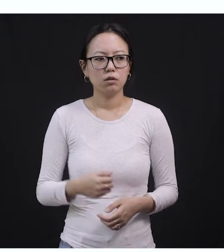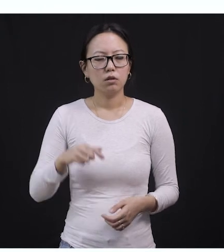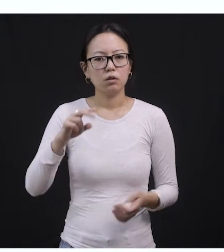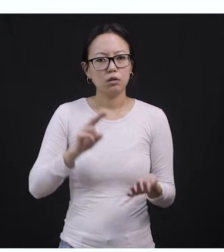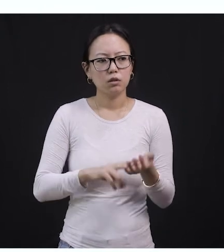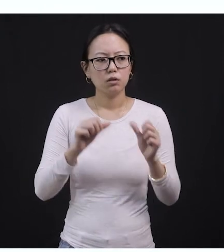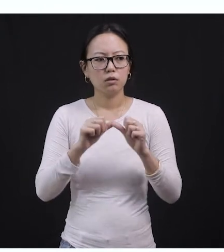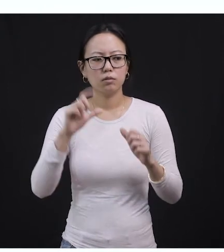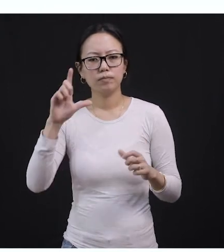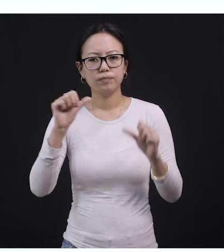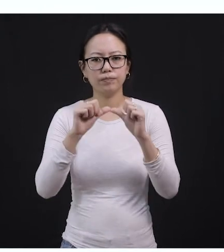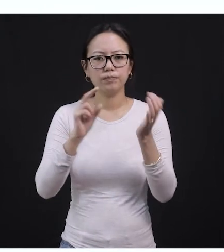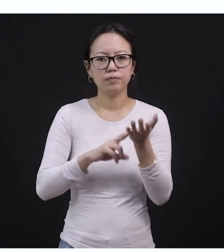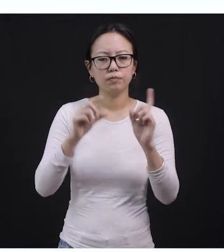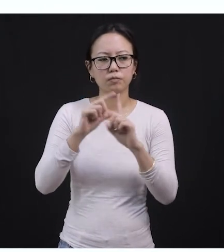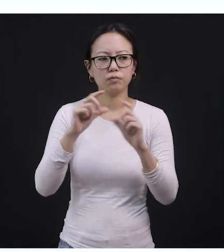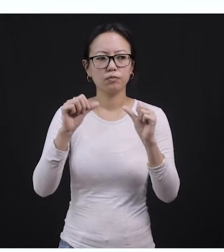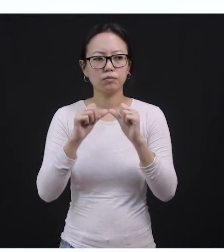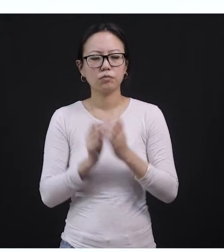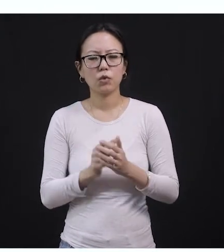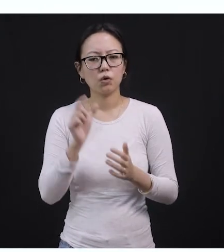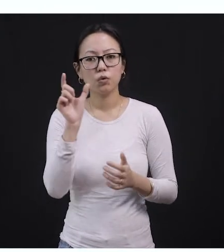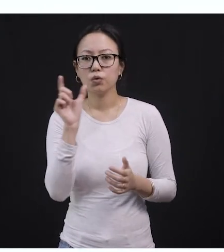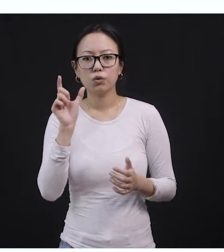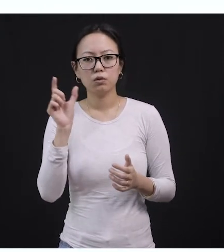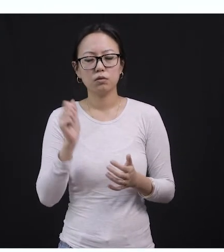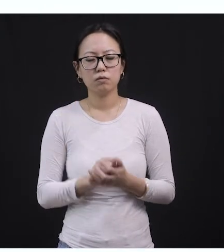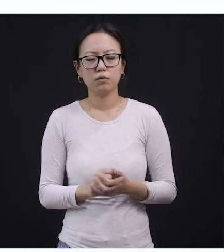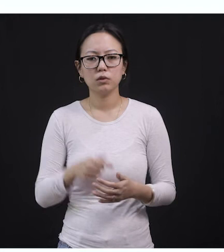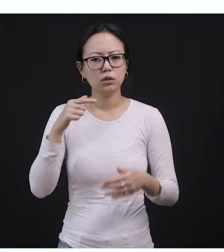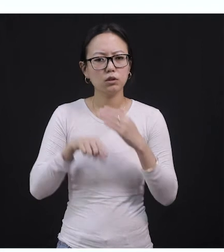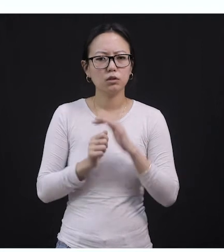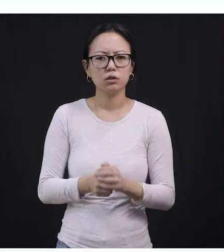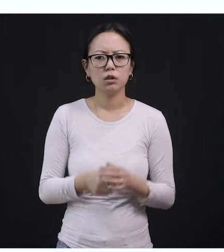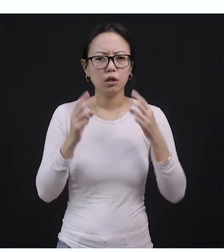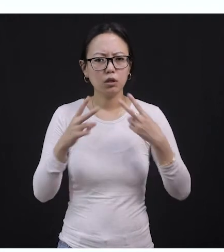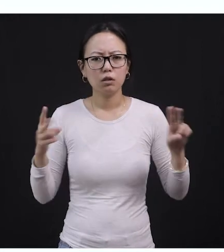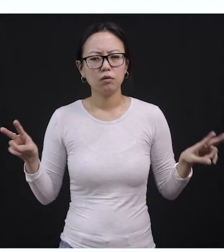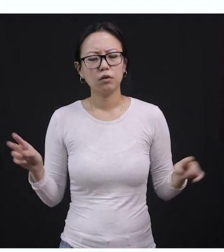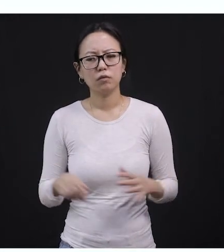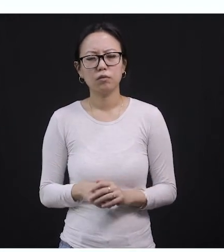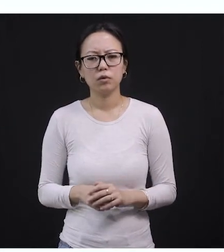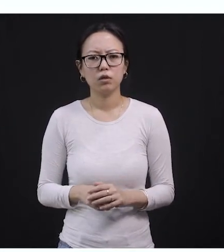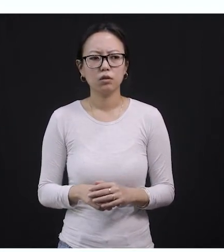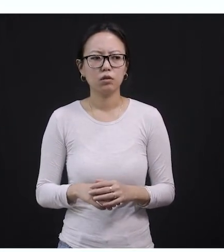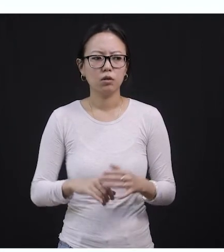they were able to get many subjects, not only science, medicine, but